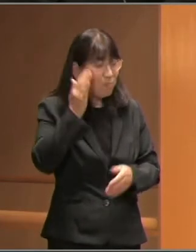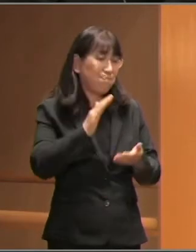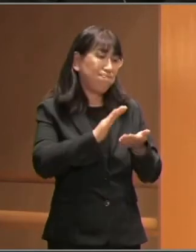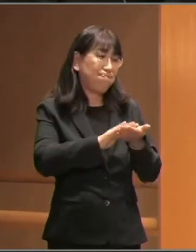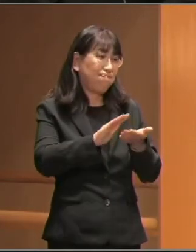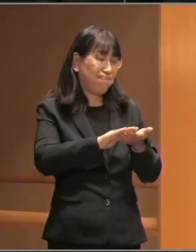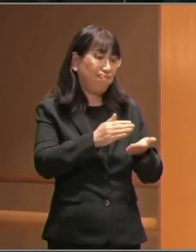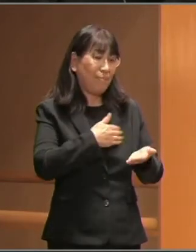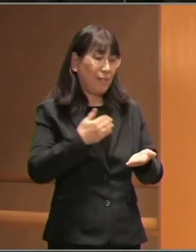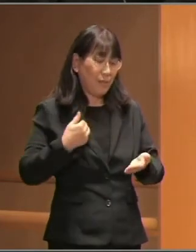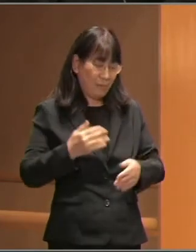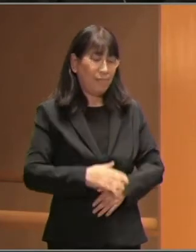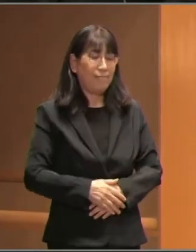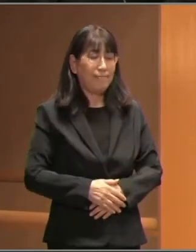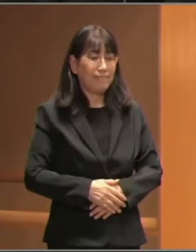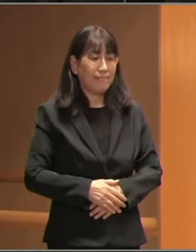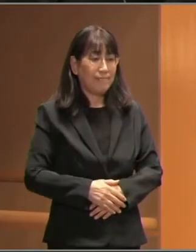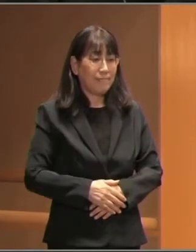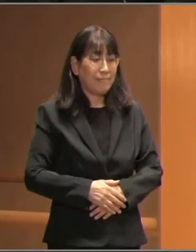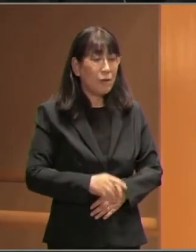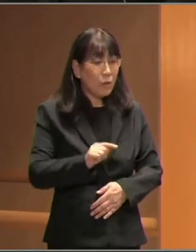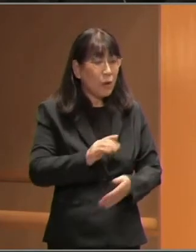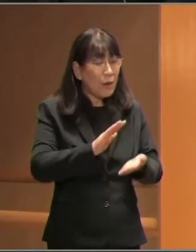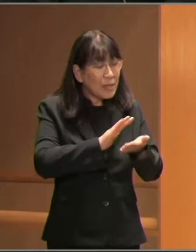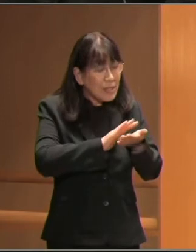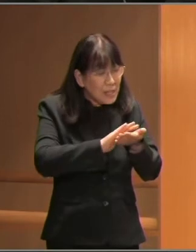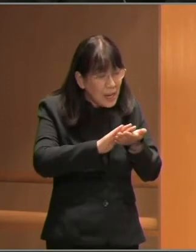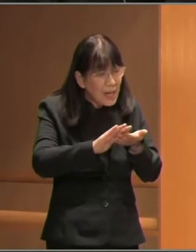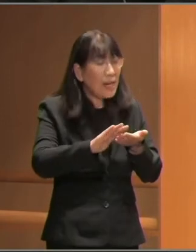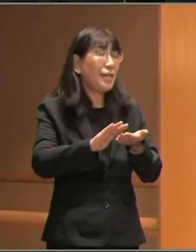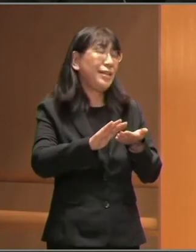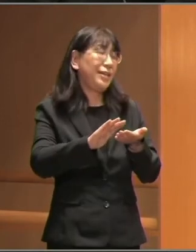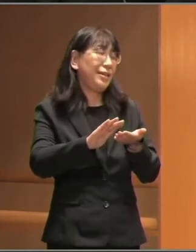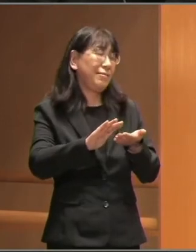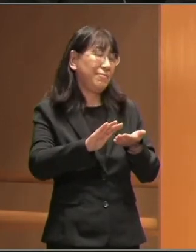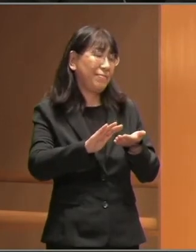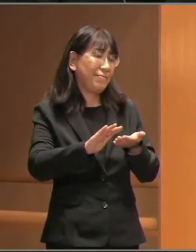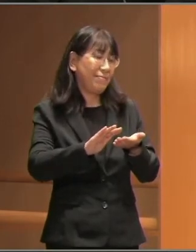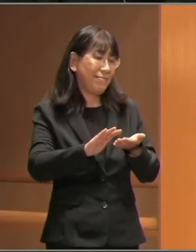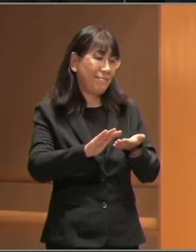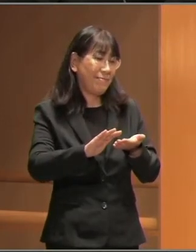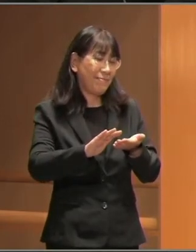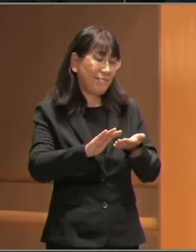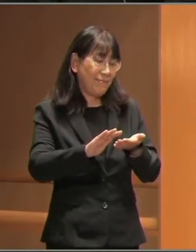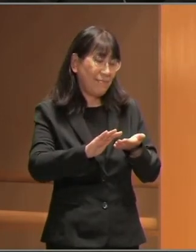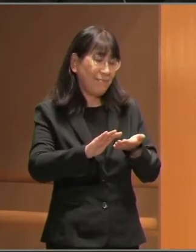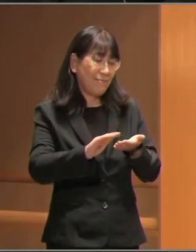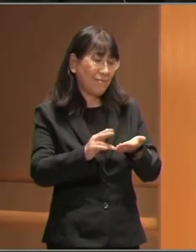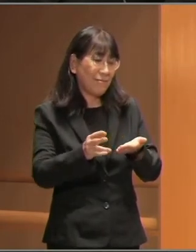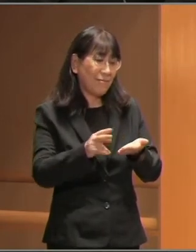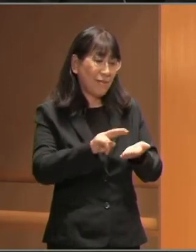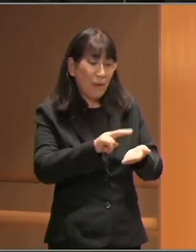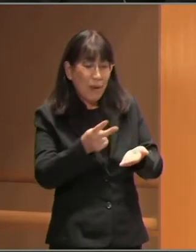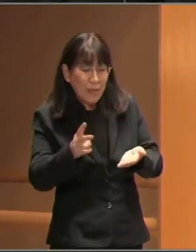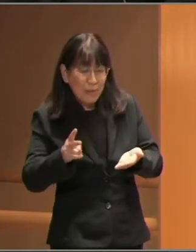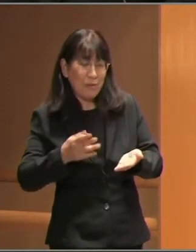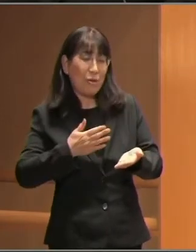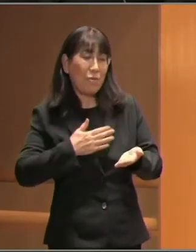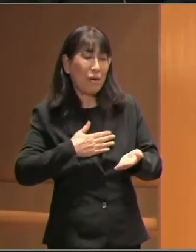black ink should be printed out blacker. And you see a very linear curve